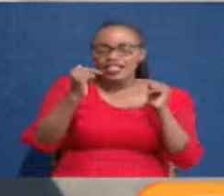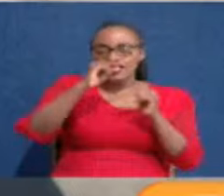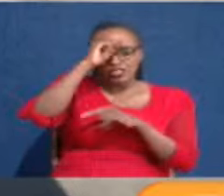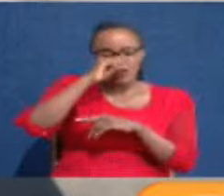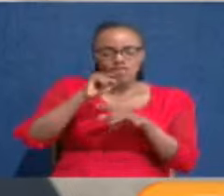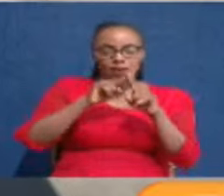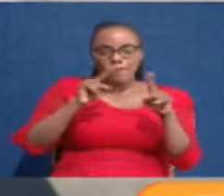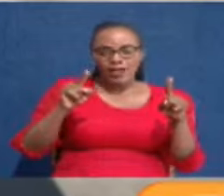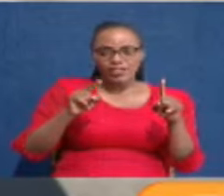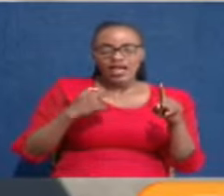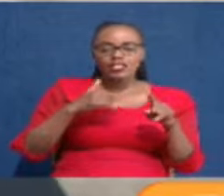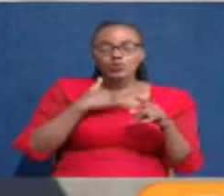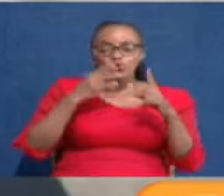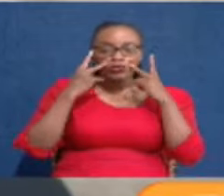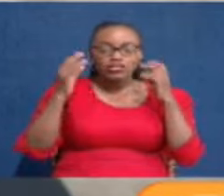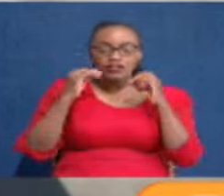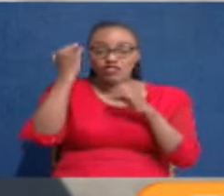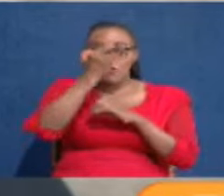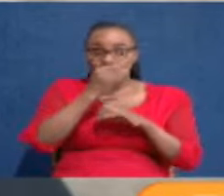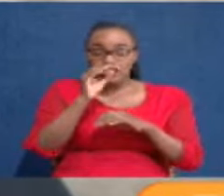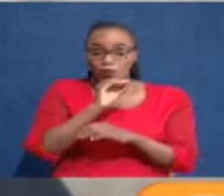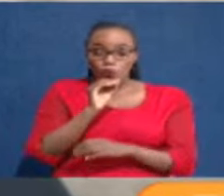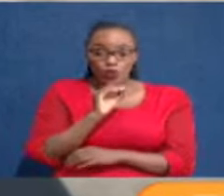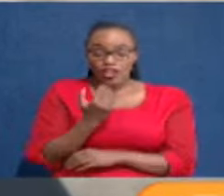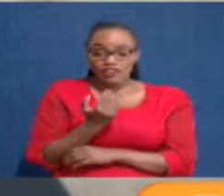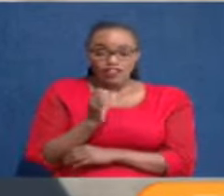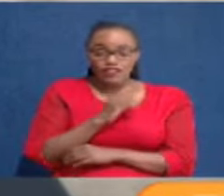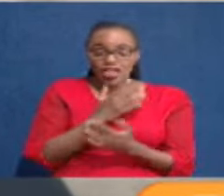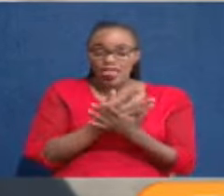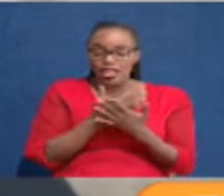but ningetaka hata kuonekana because we don't fear anything.